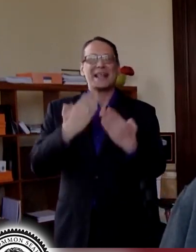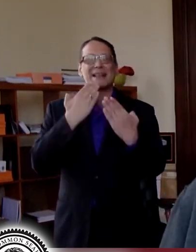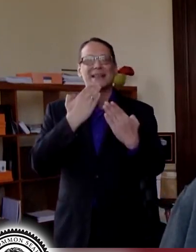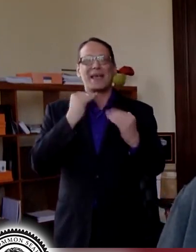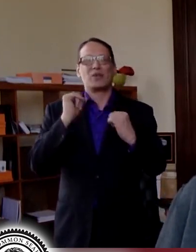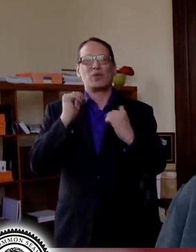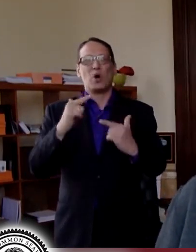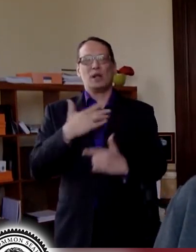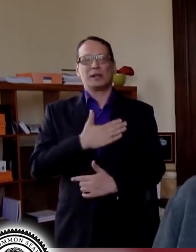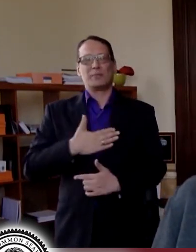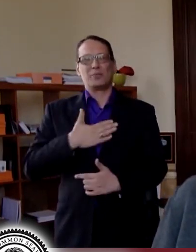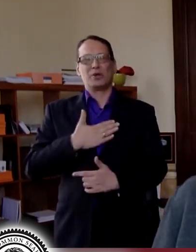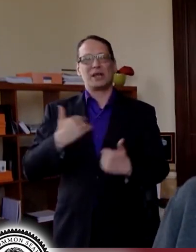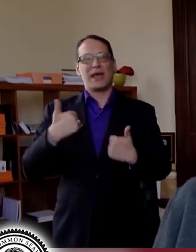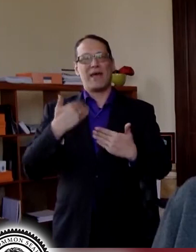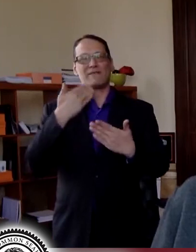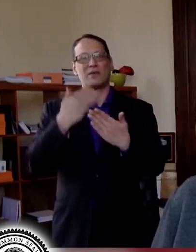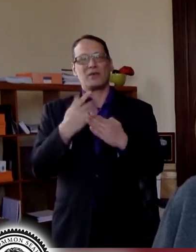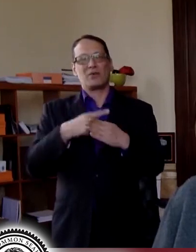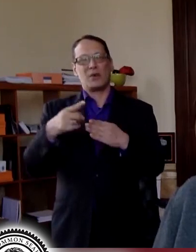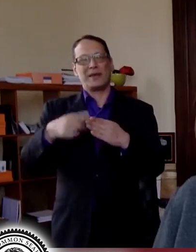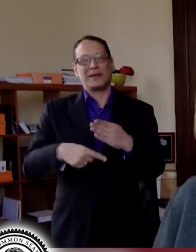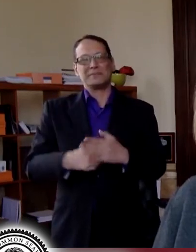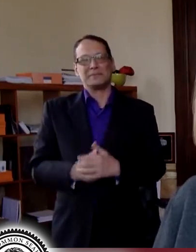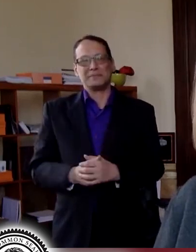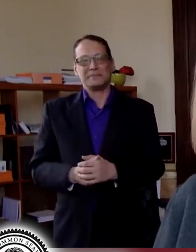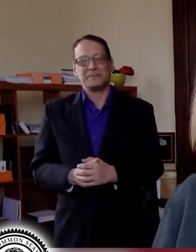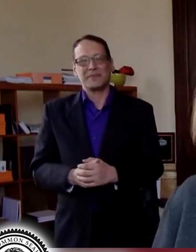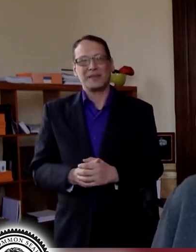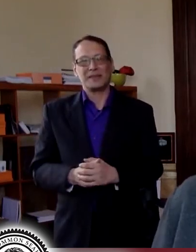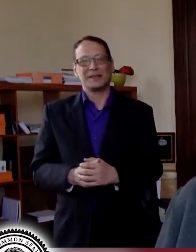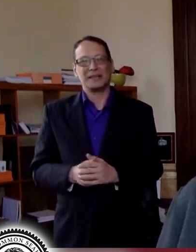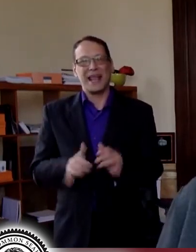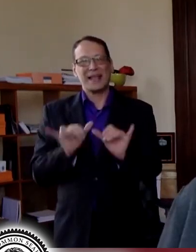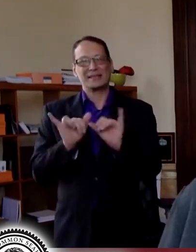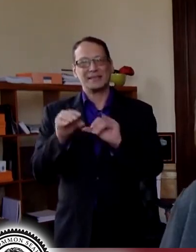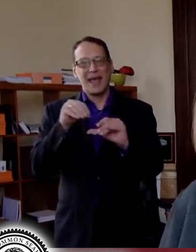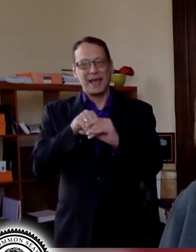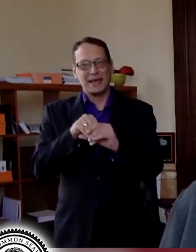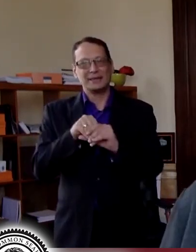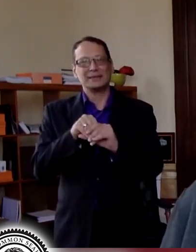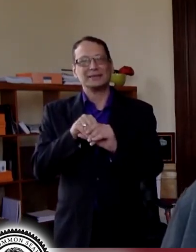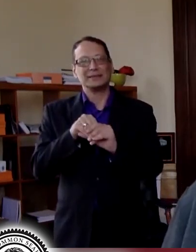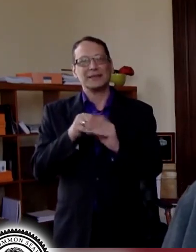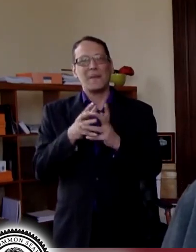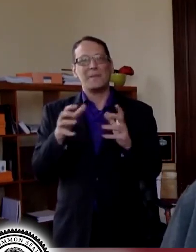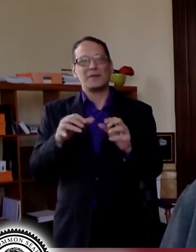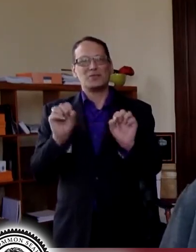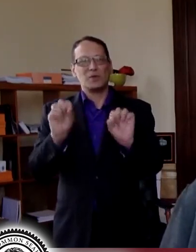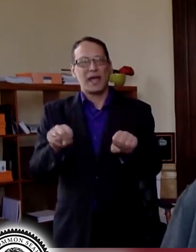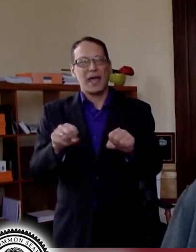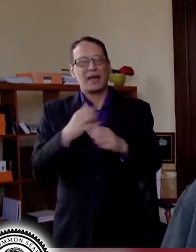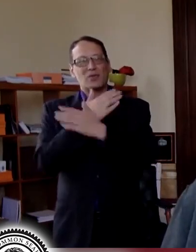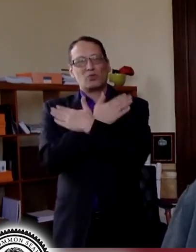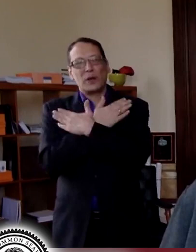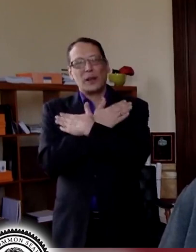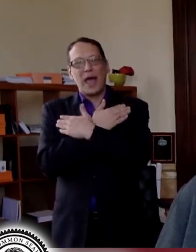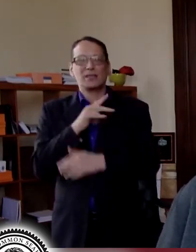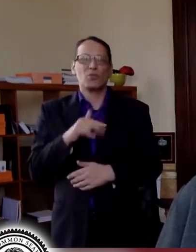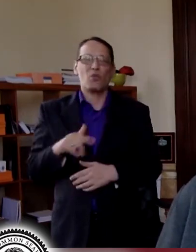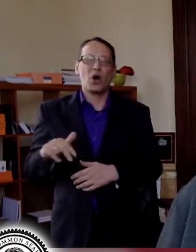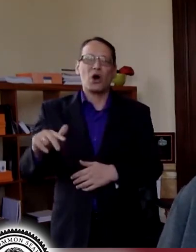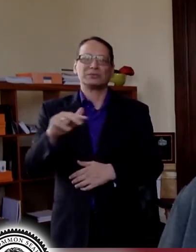all. Appreciate it. Have a nice weekend. Stay in as much as you can. Relax. Take a walk.